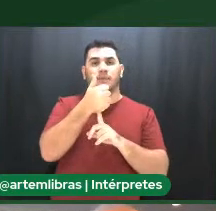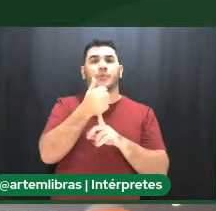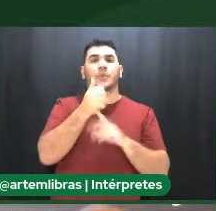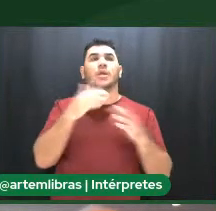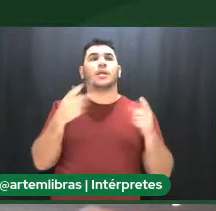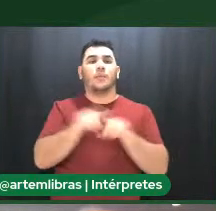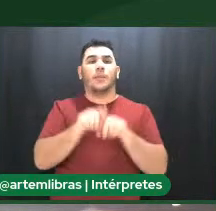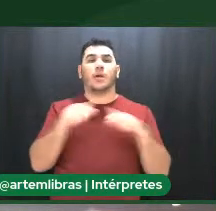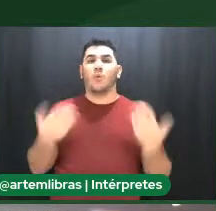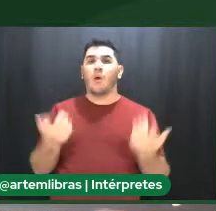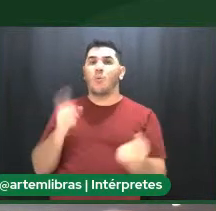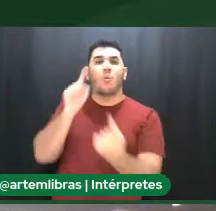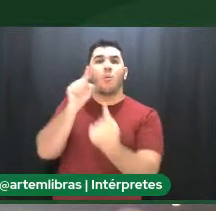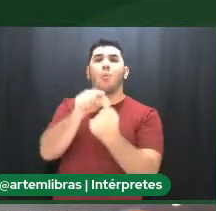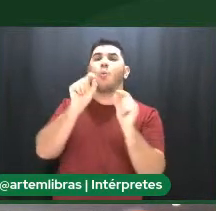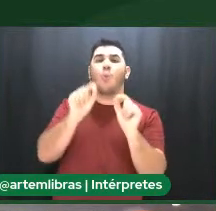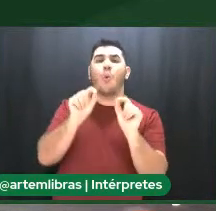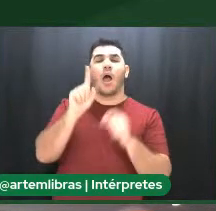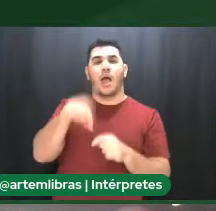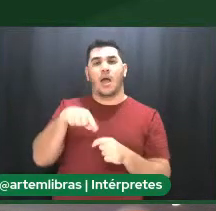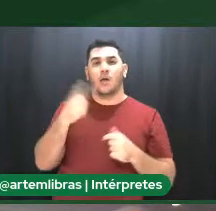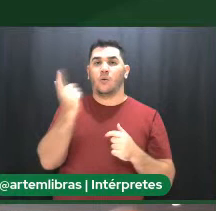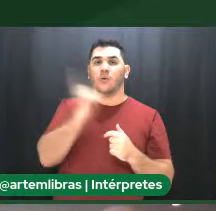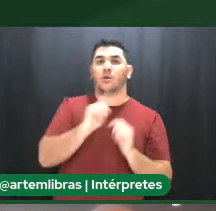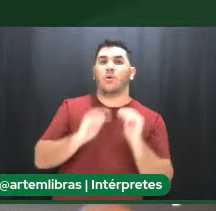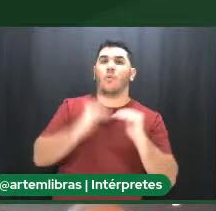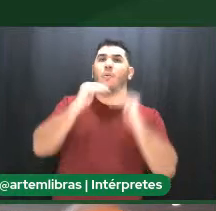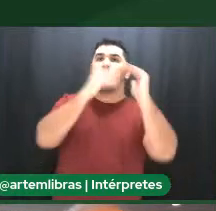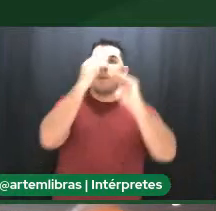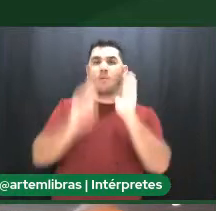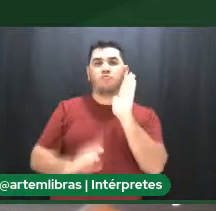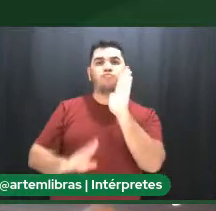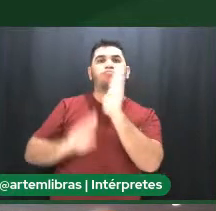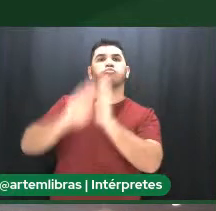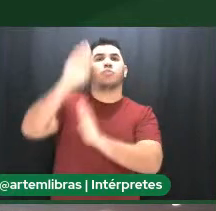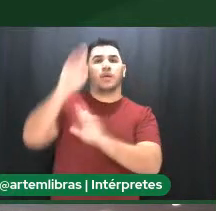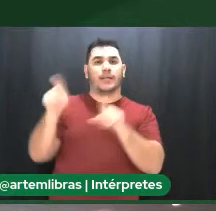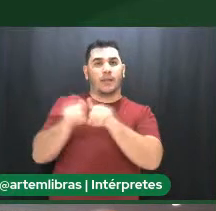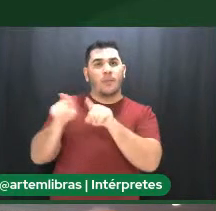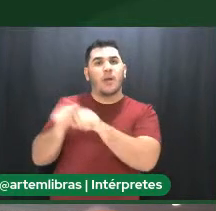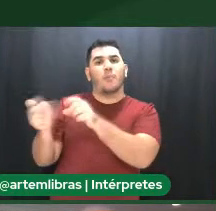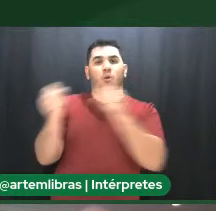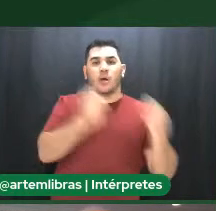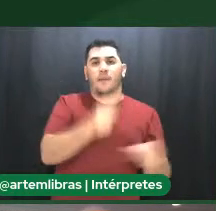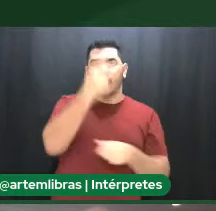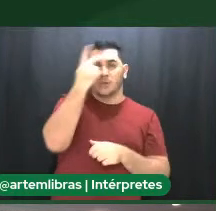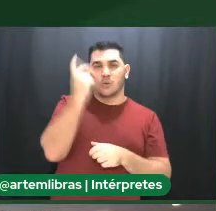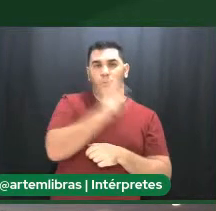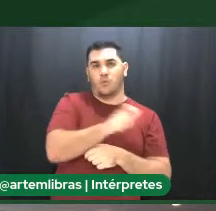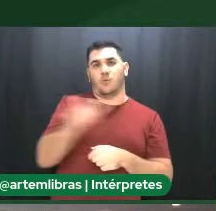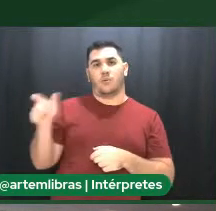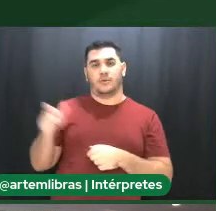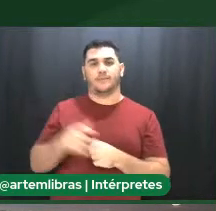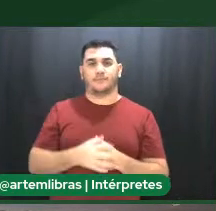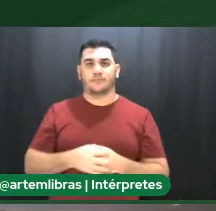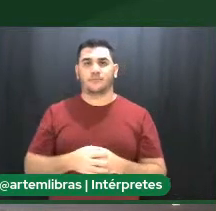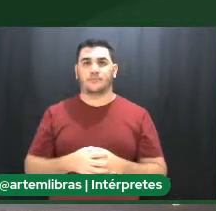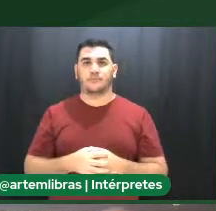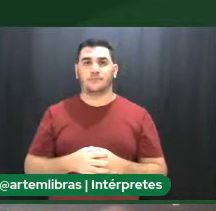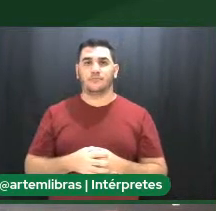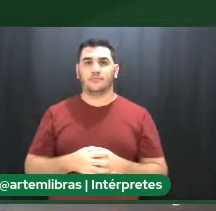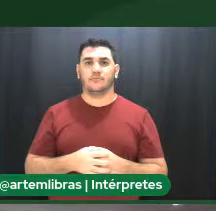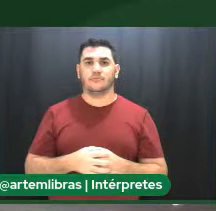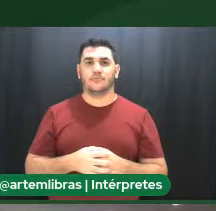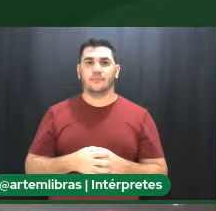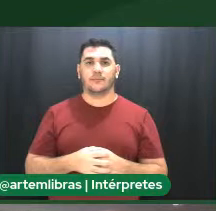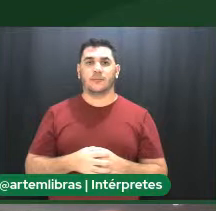to amplify, augment, empower, and enhance people. We have many good methods to measure